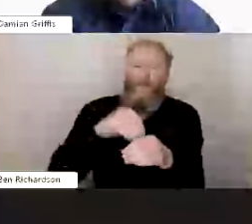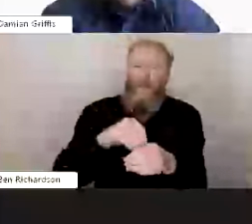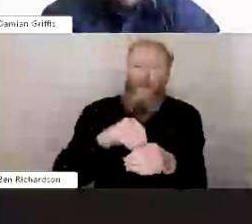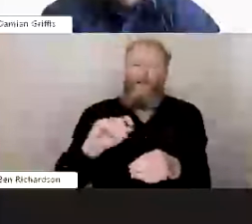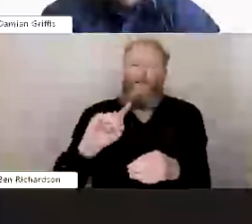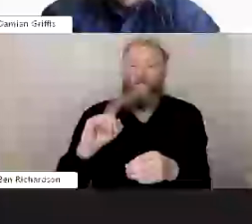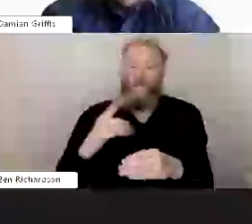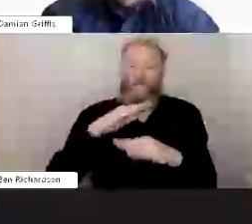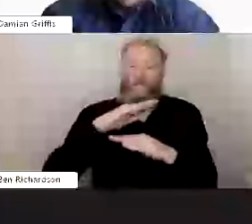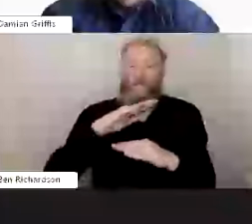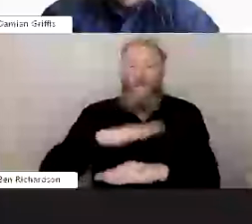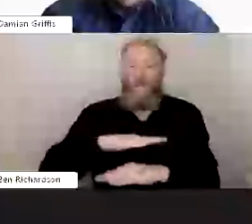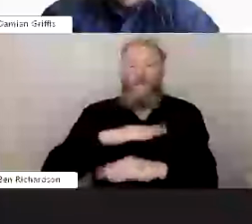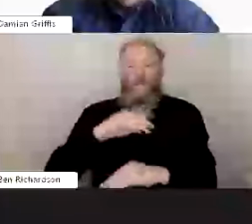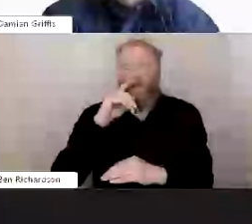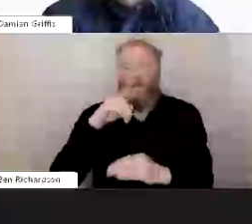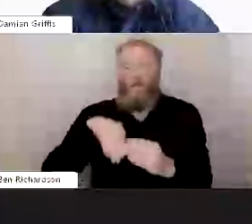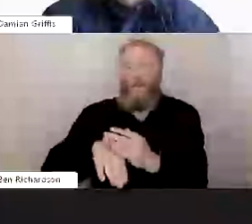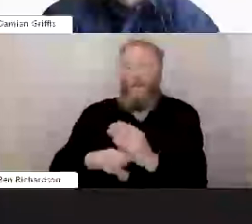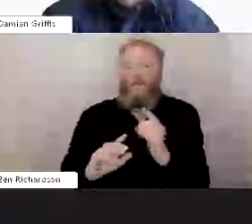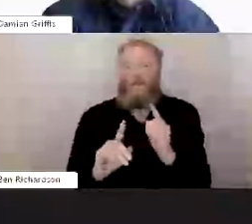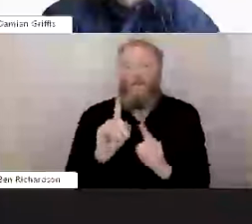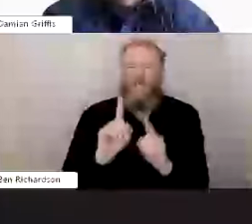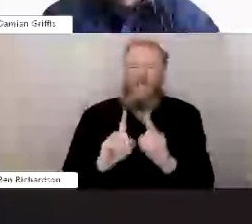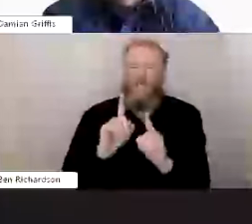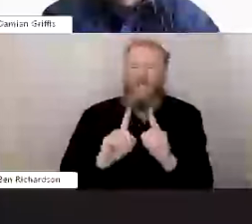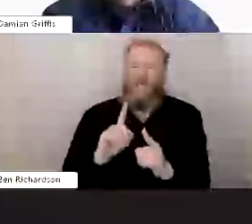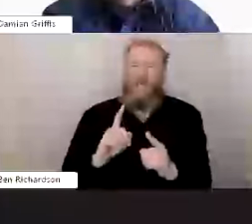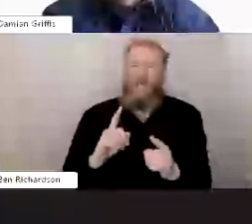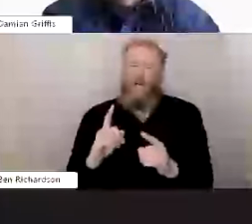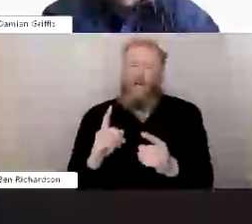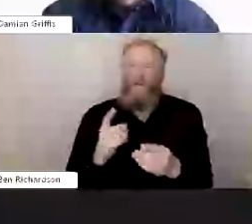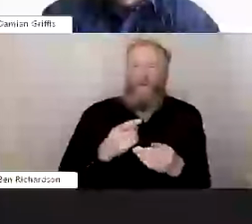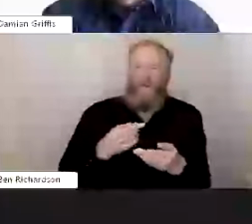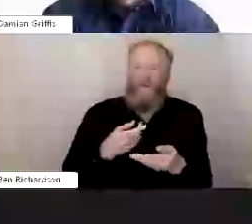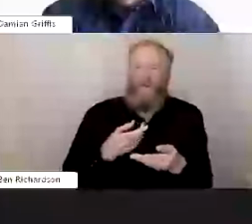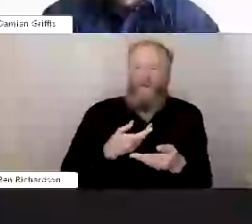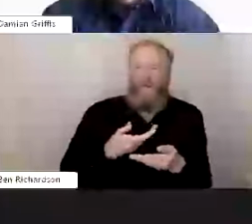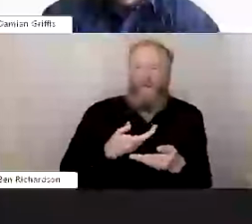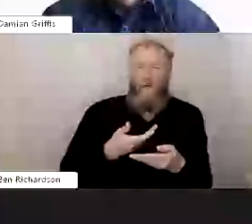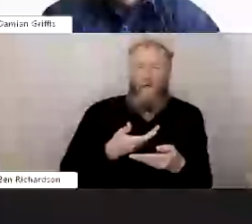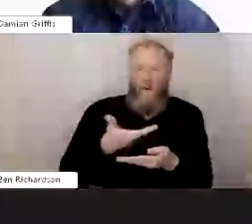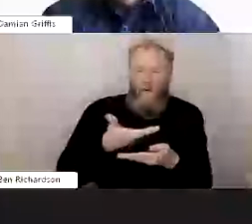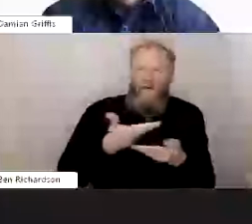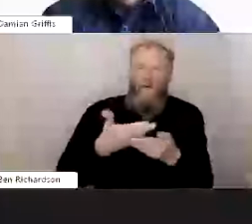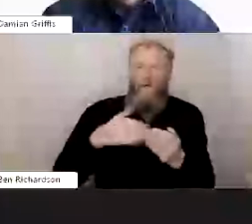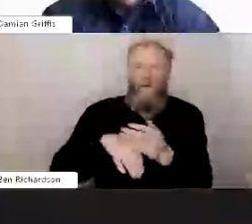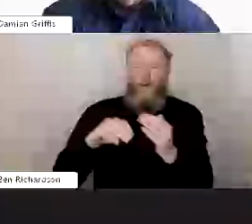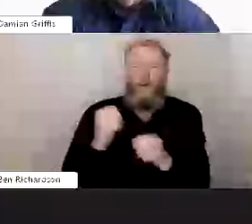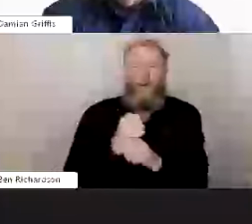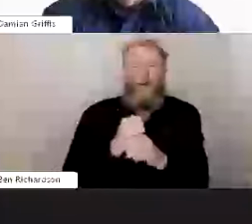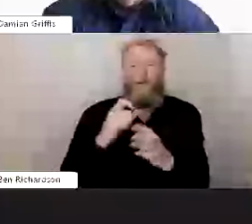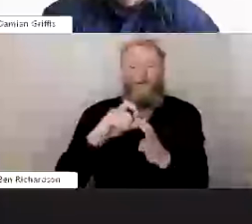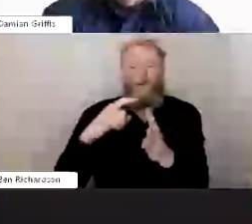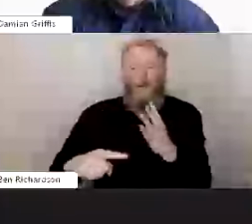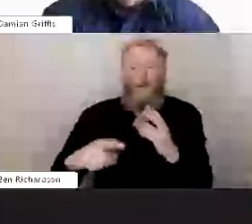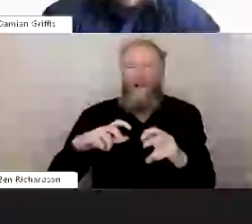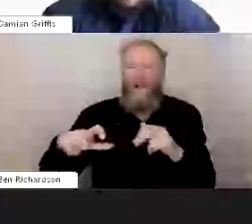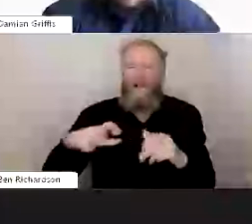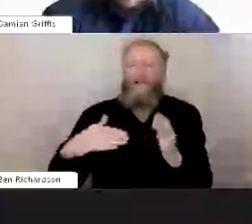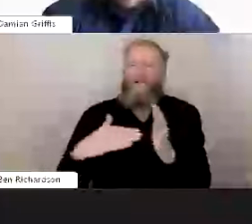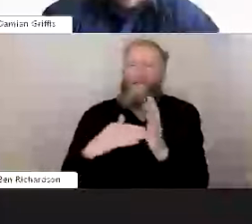metropolitan council consultations when developing disability action plans? We have engaged with both People's Disability